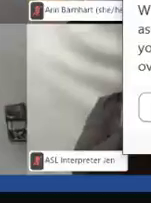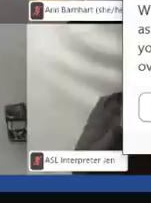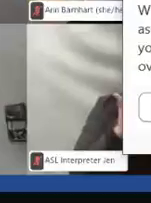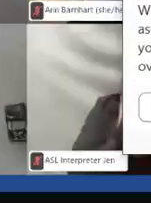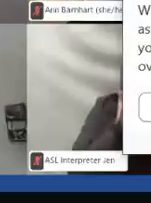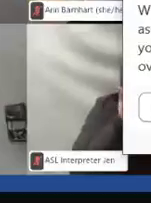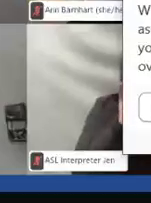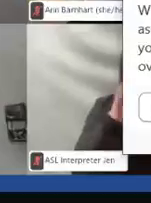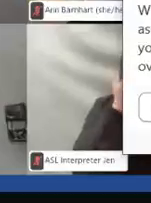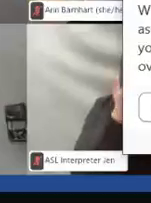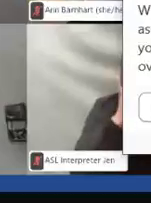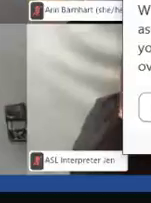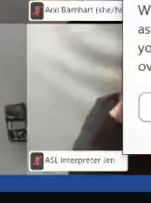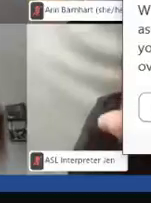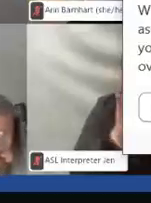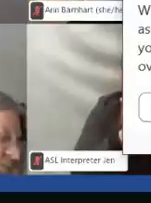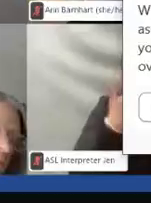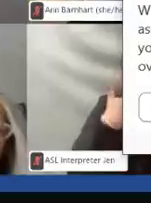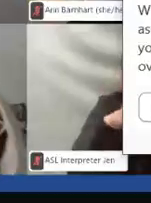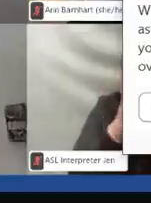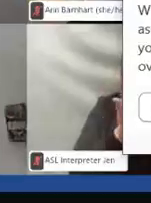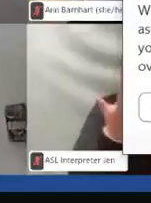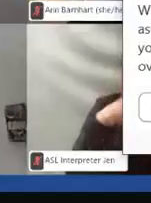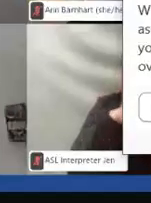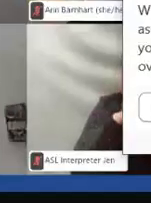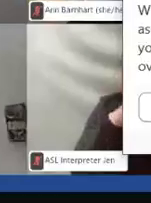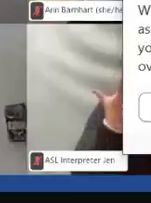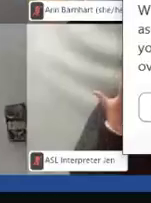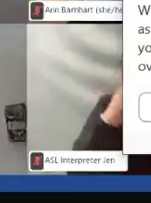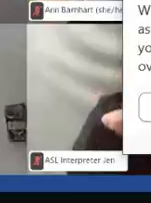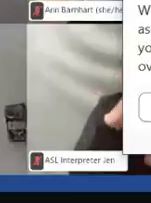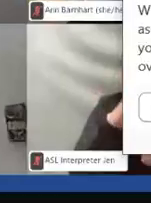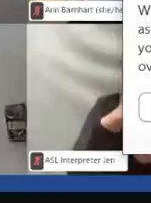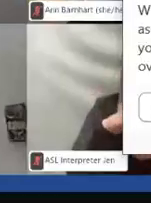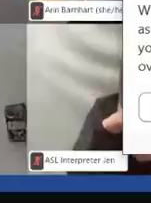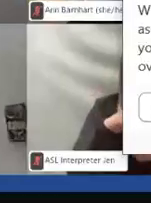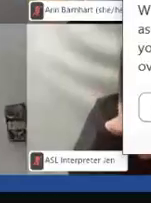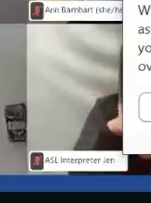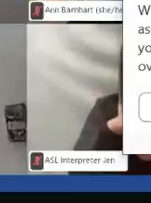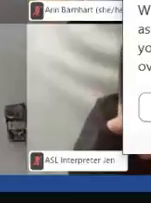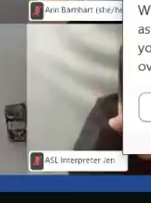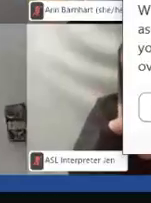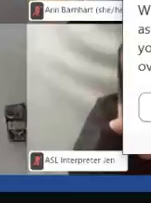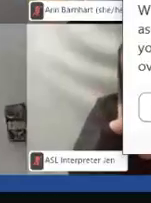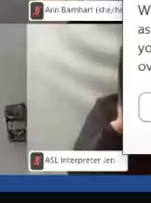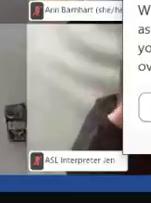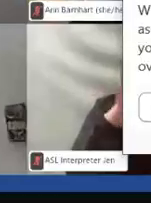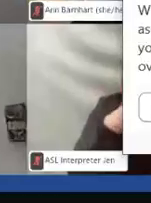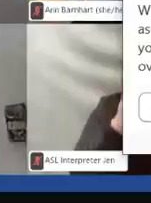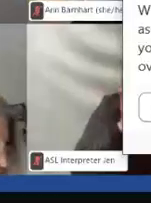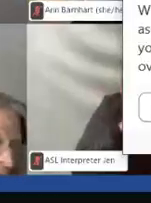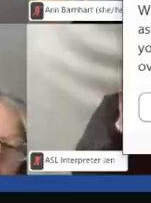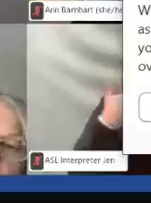this information, is we have all populations that that we want this to be available to. So, you know, all